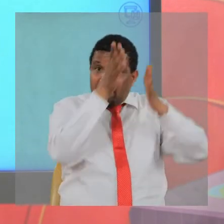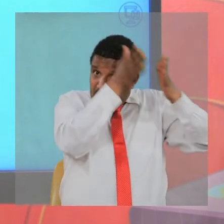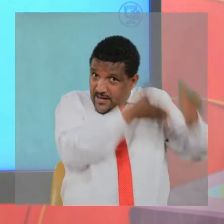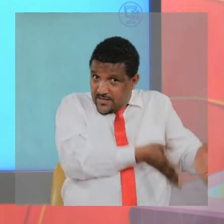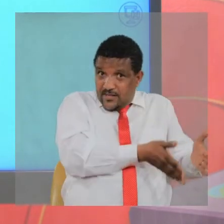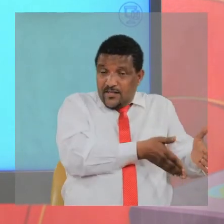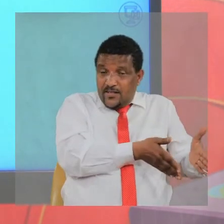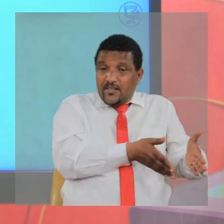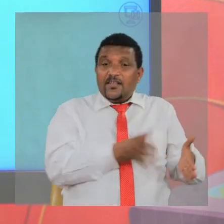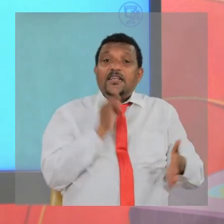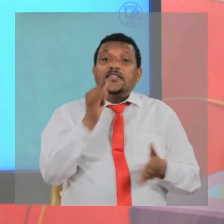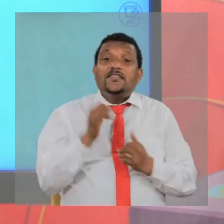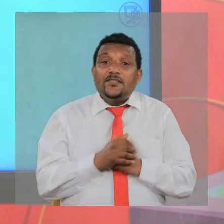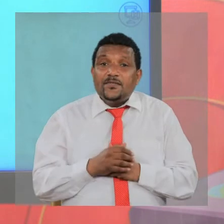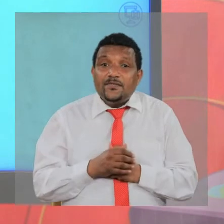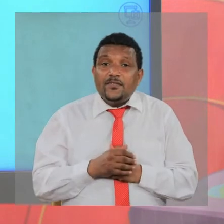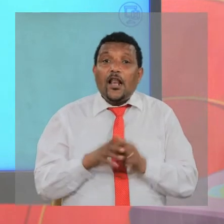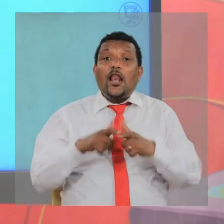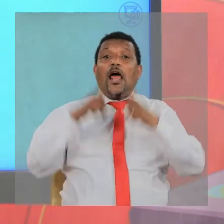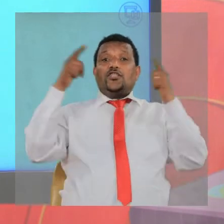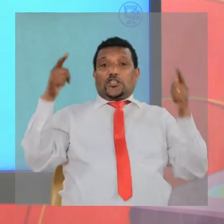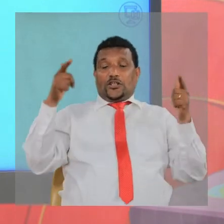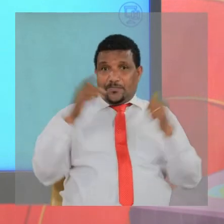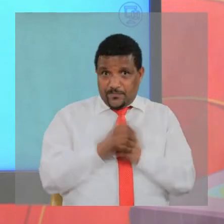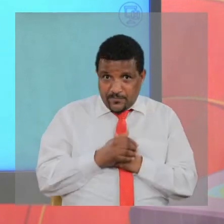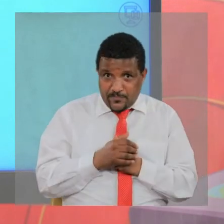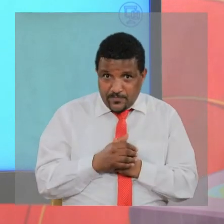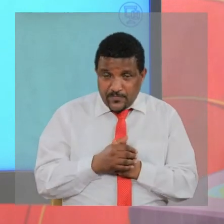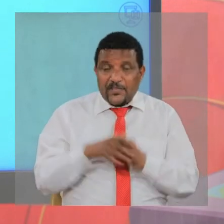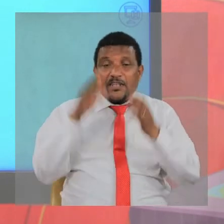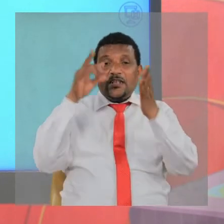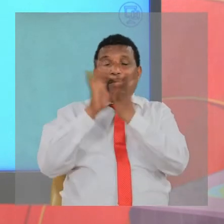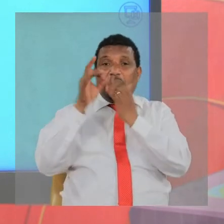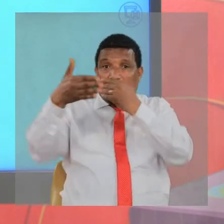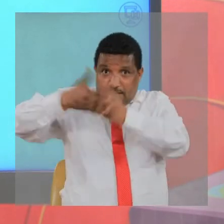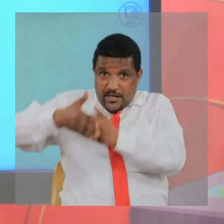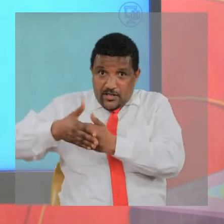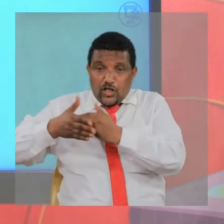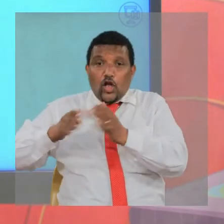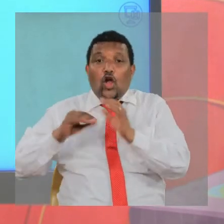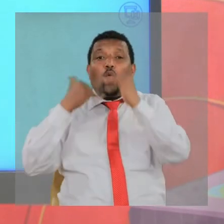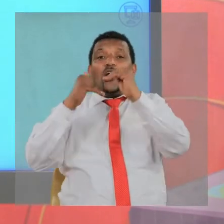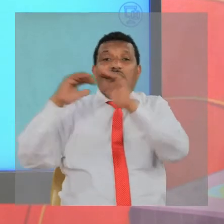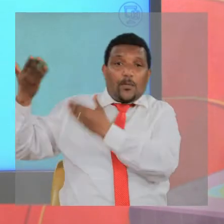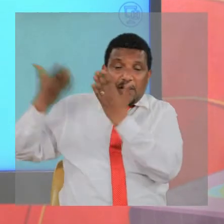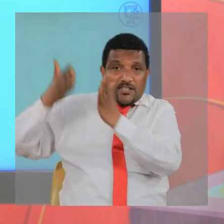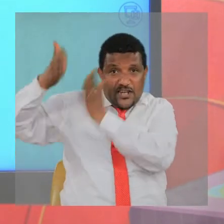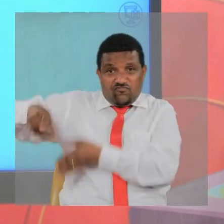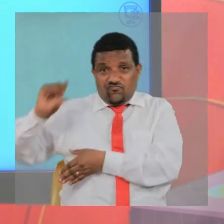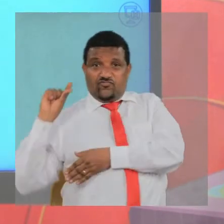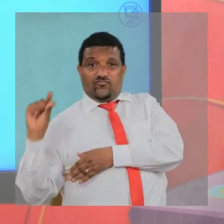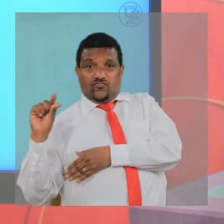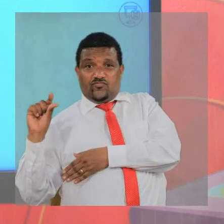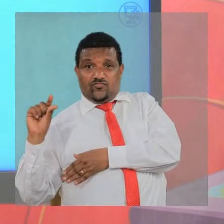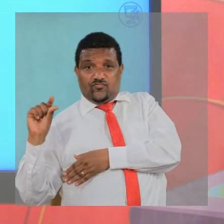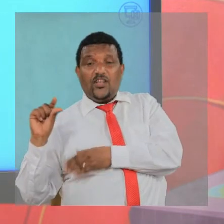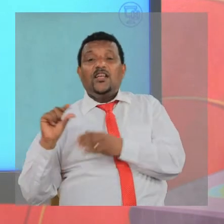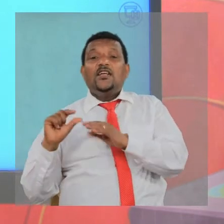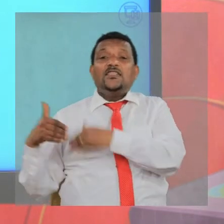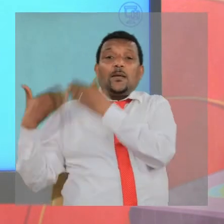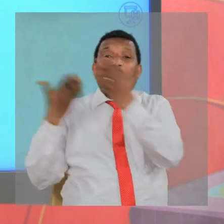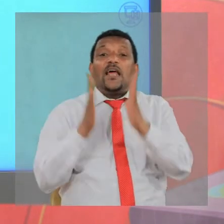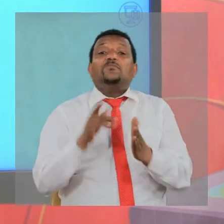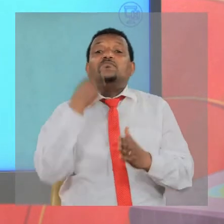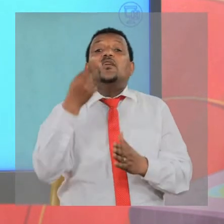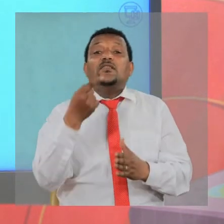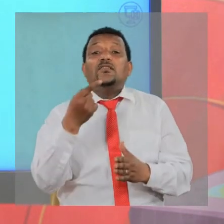side is larger and the number that's attached in the quantity supplied side is smaller, then the supplier is said